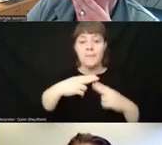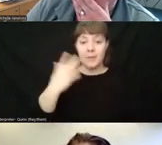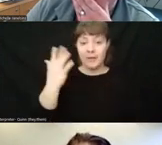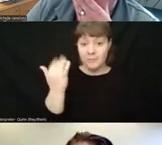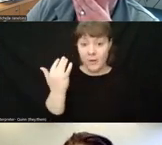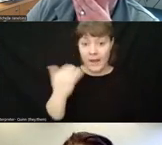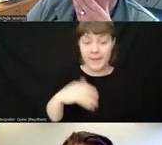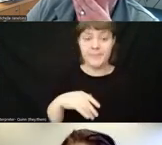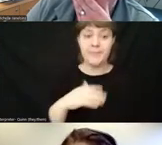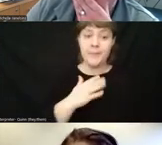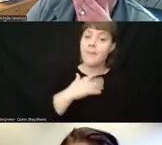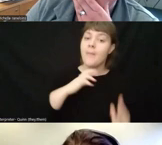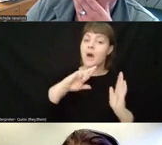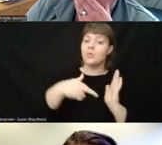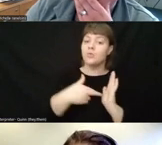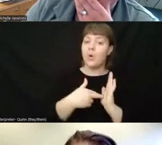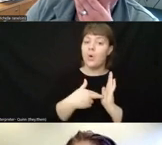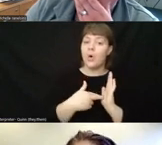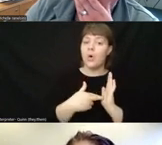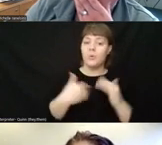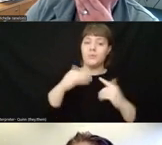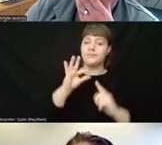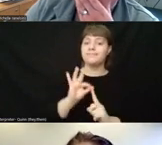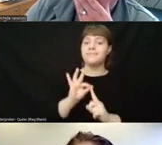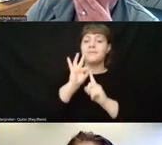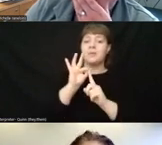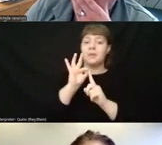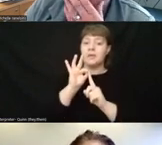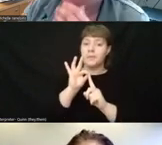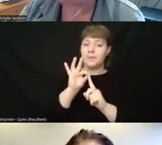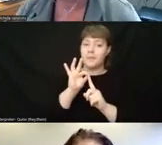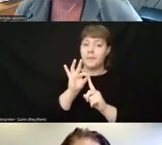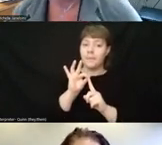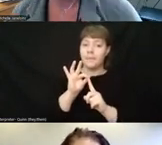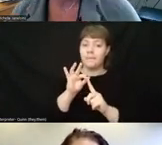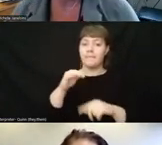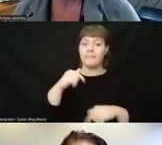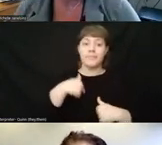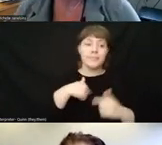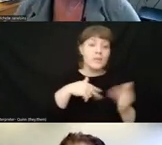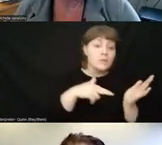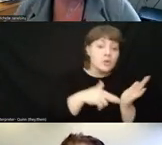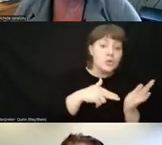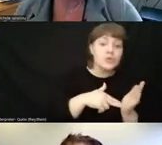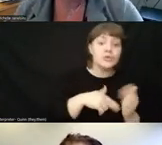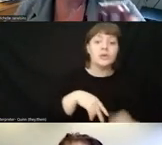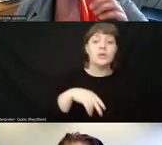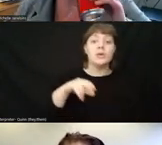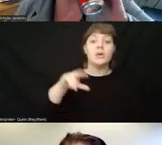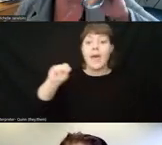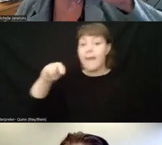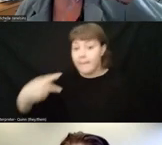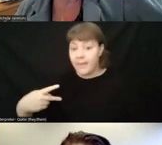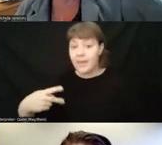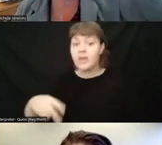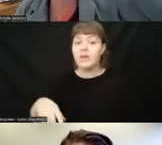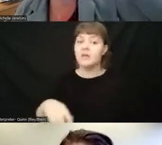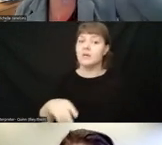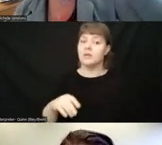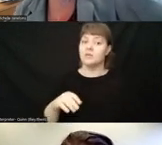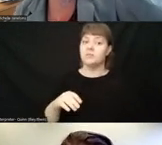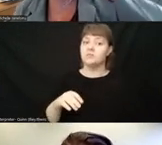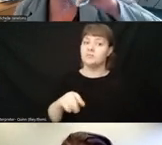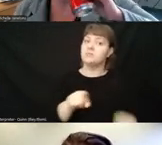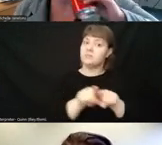my role is really unique. I am a nurse, I am a nurse practitioner, and I also